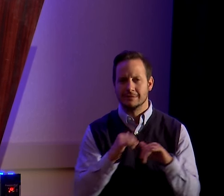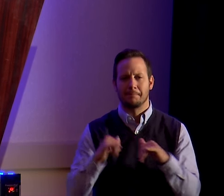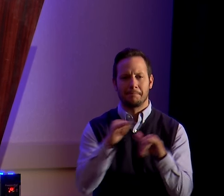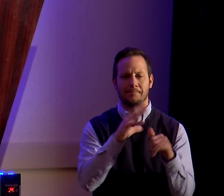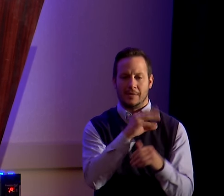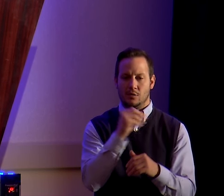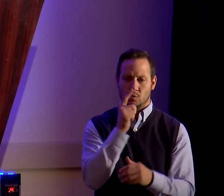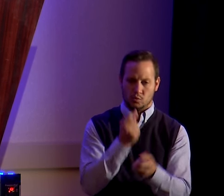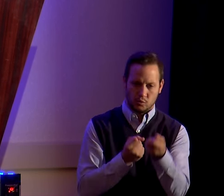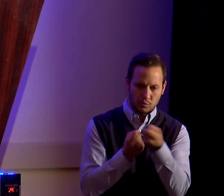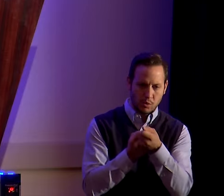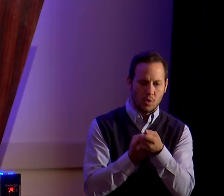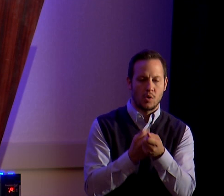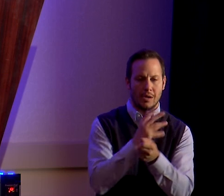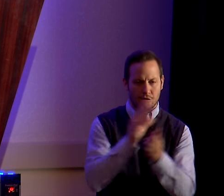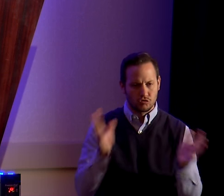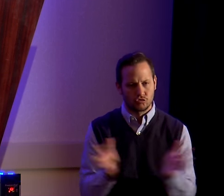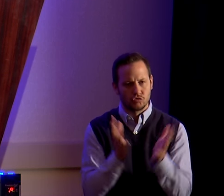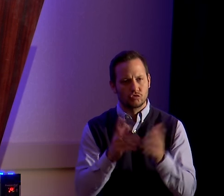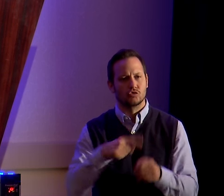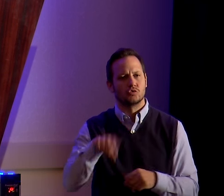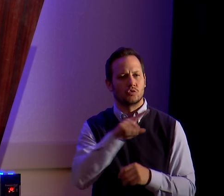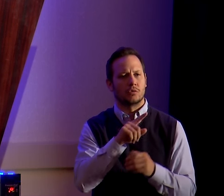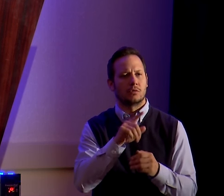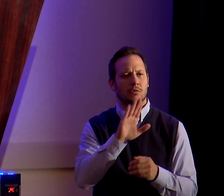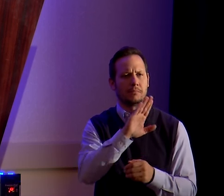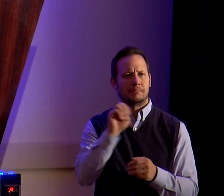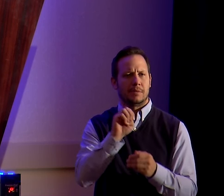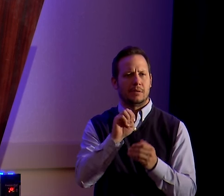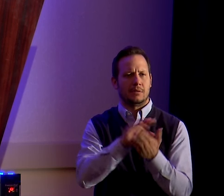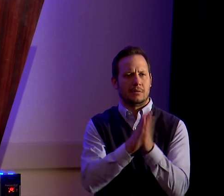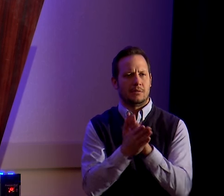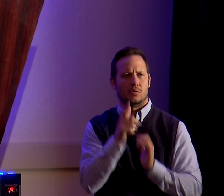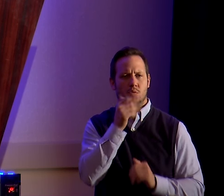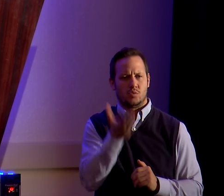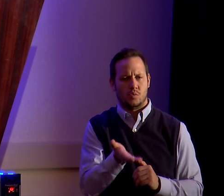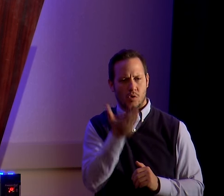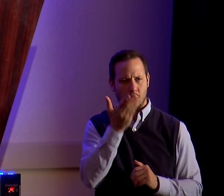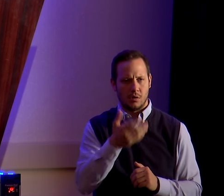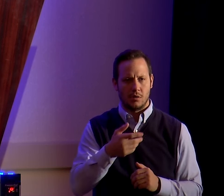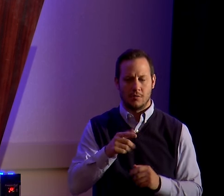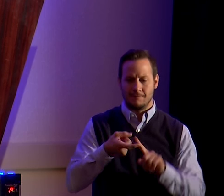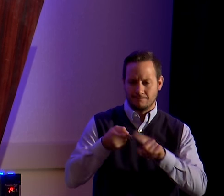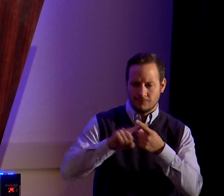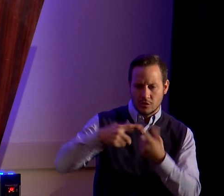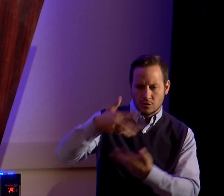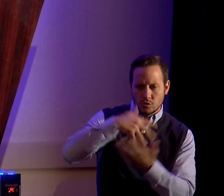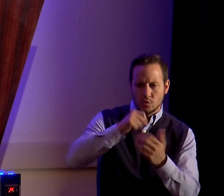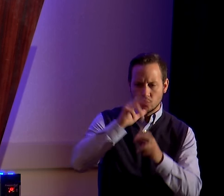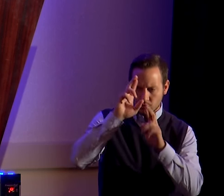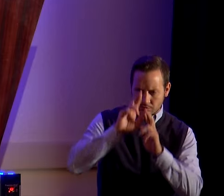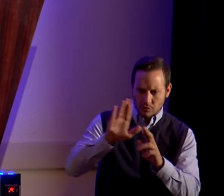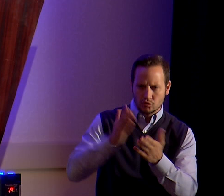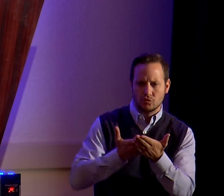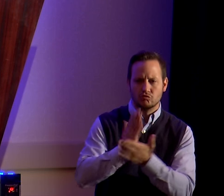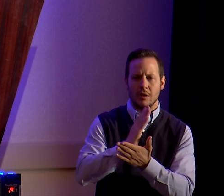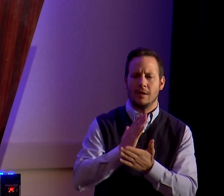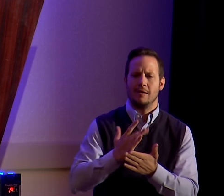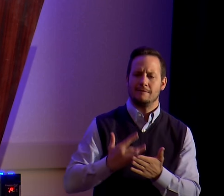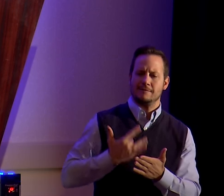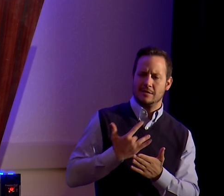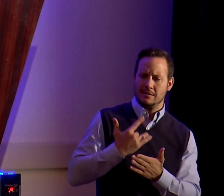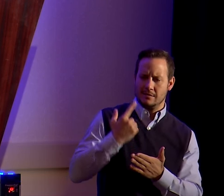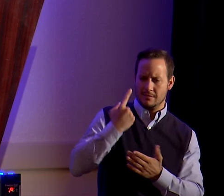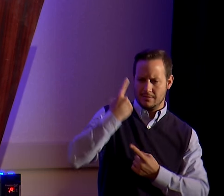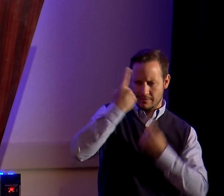you and encourage you to be who you are. Surround yourself with friends who respect your rights to feel and think for